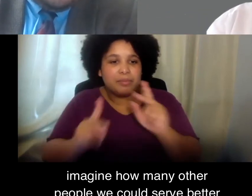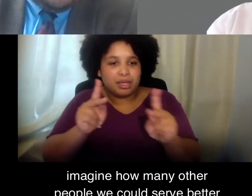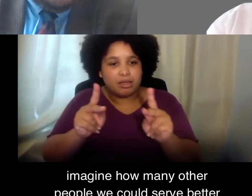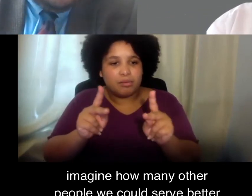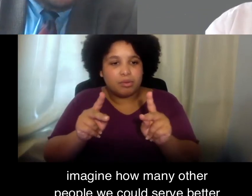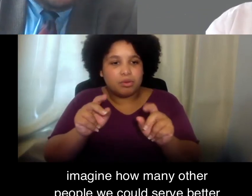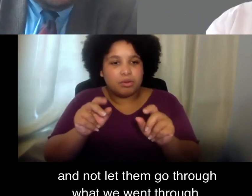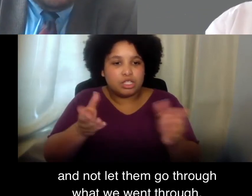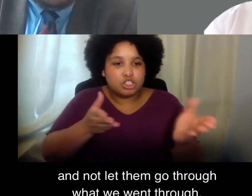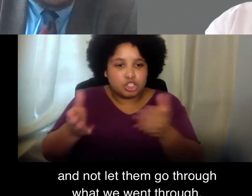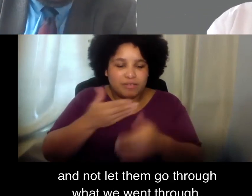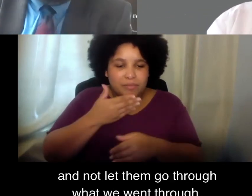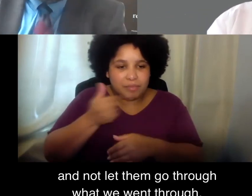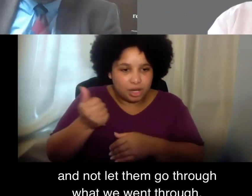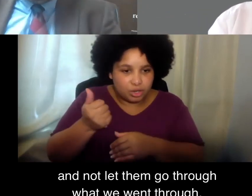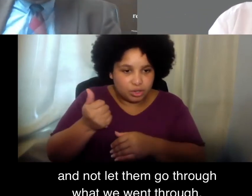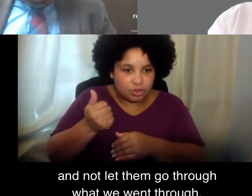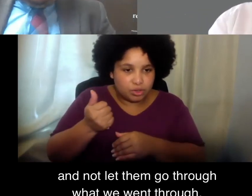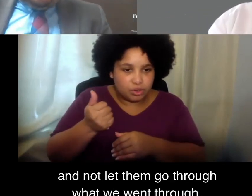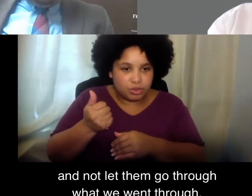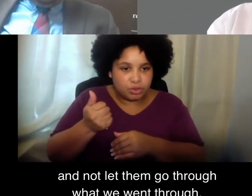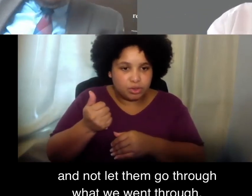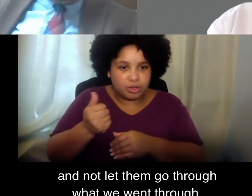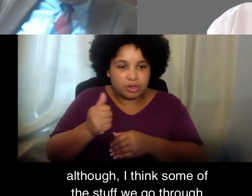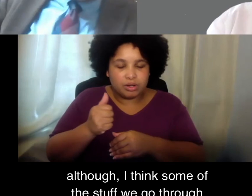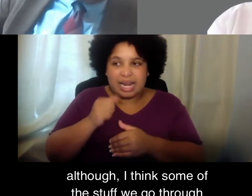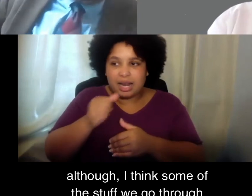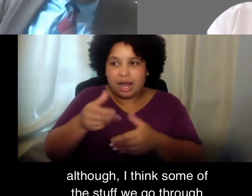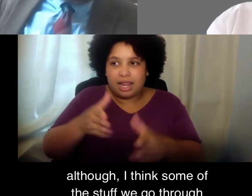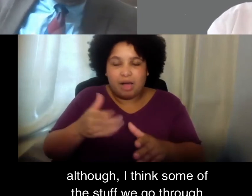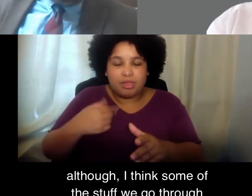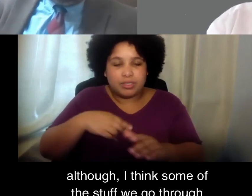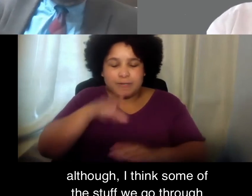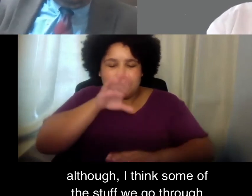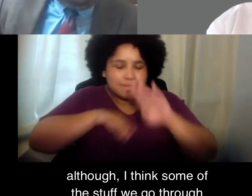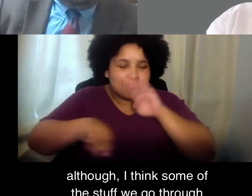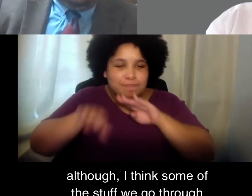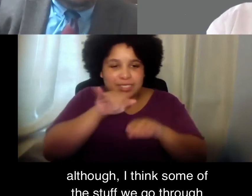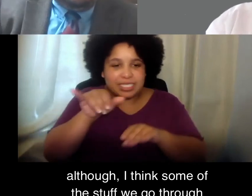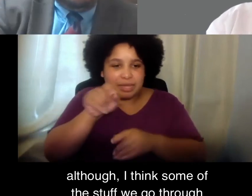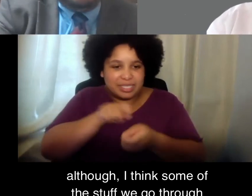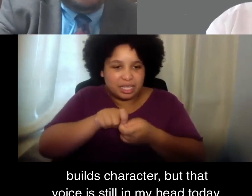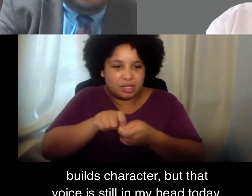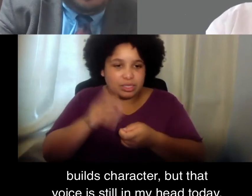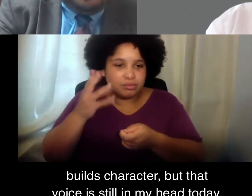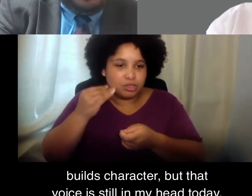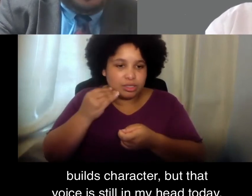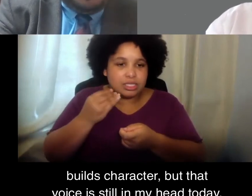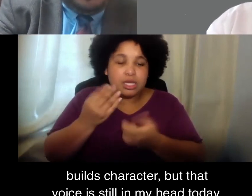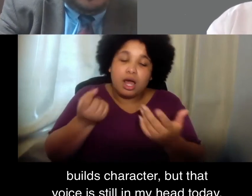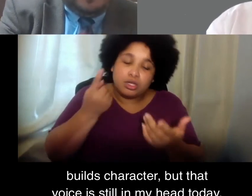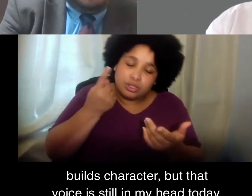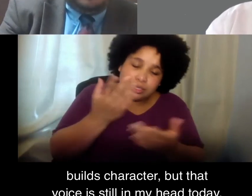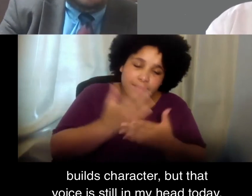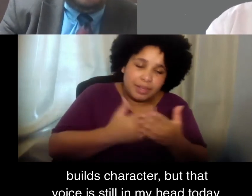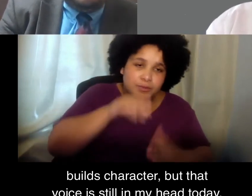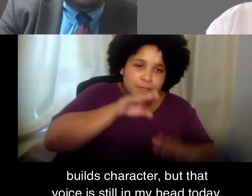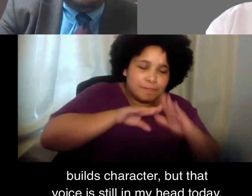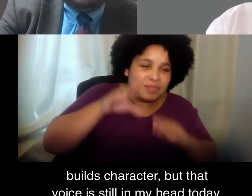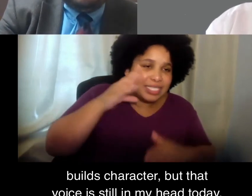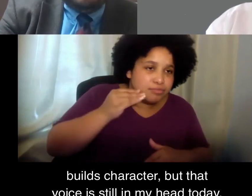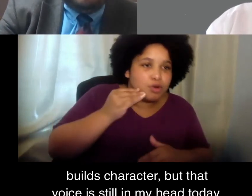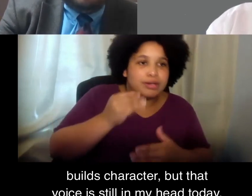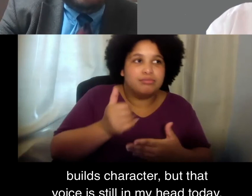serve better and not let them go through what we went through. Although, I think some of the stuff we go through builds character. But